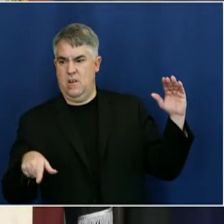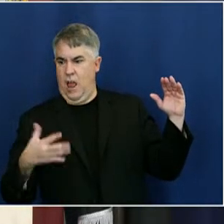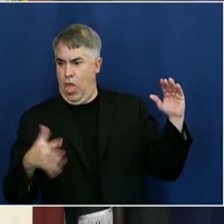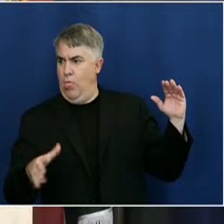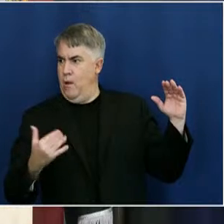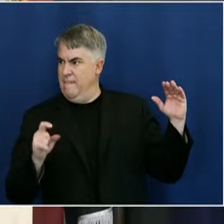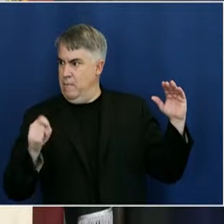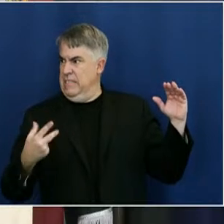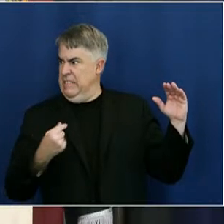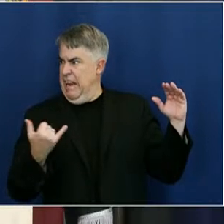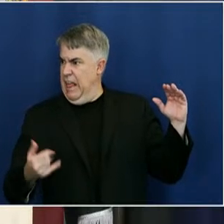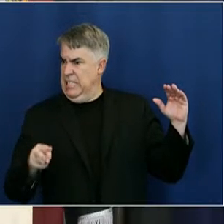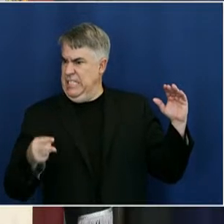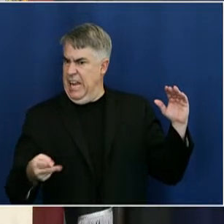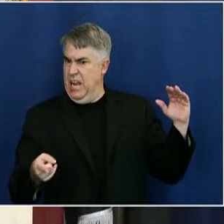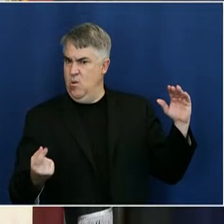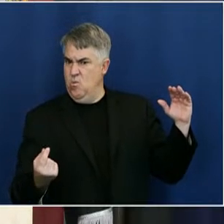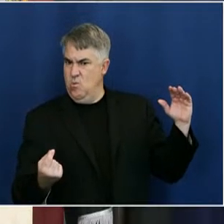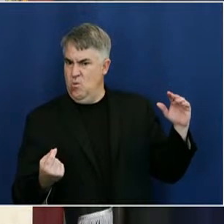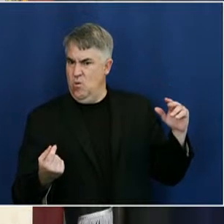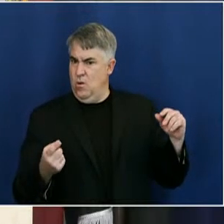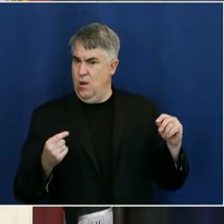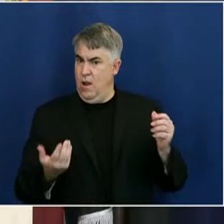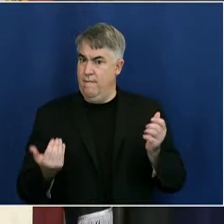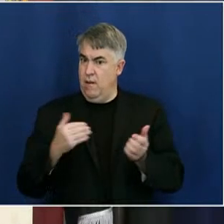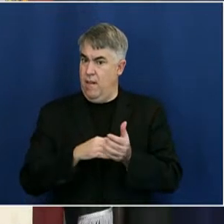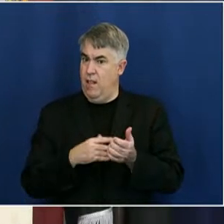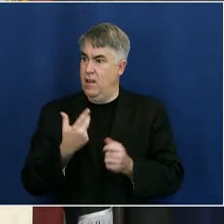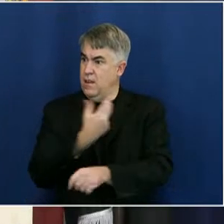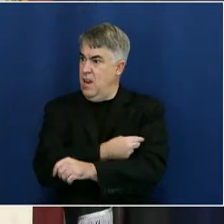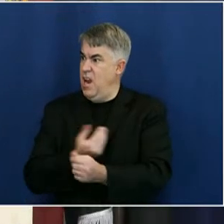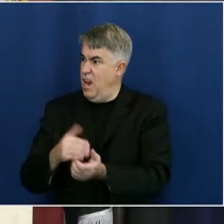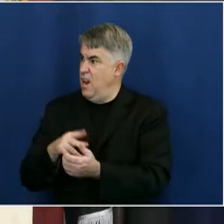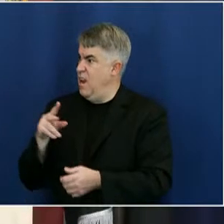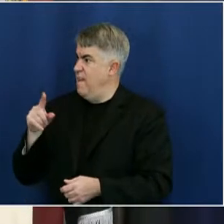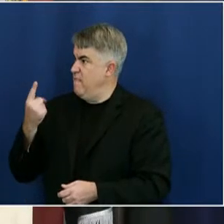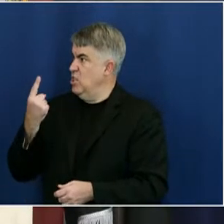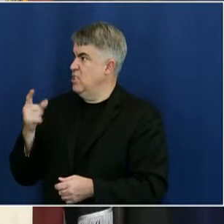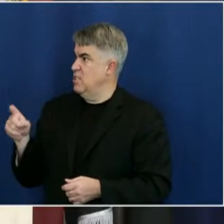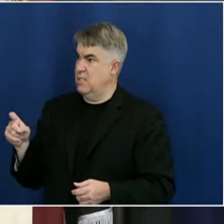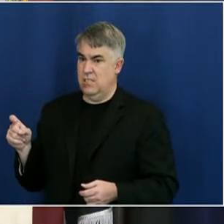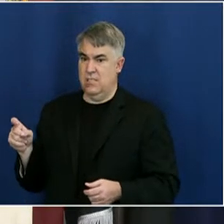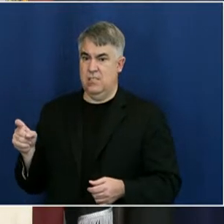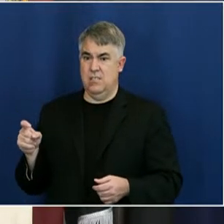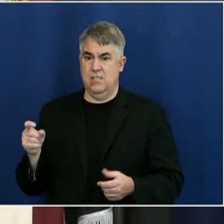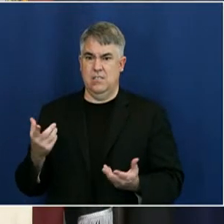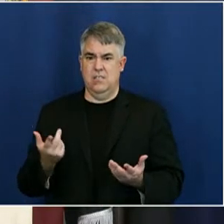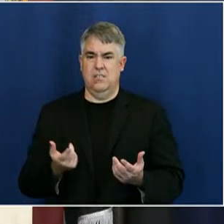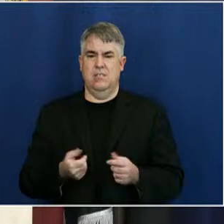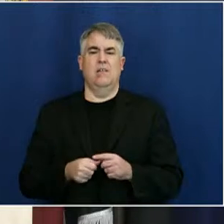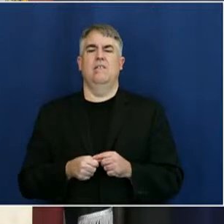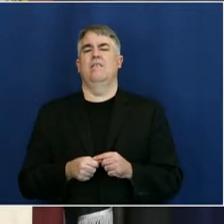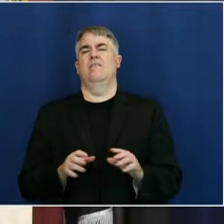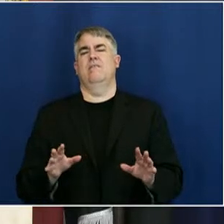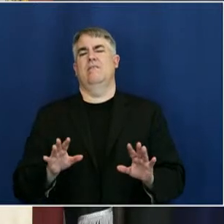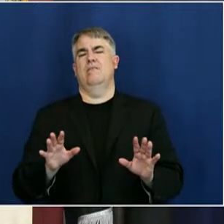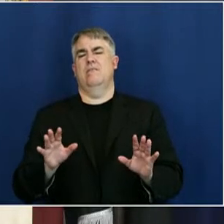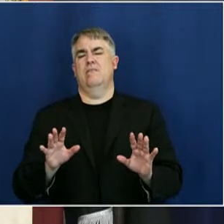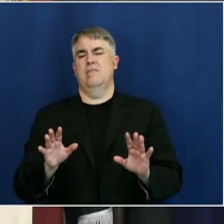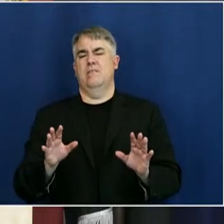you might have to do revaccination? I don't think I'll let Dr. Wooten touch on that, but I don't think we're in danger of missing the 6-week